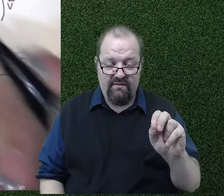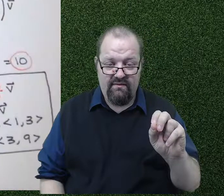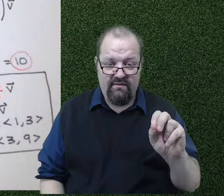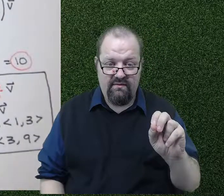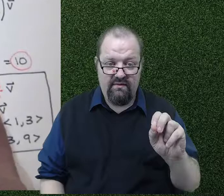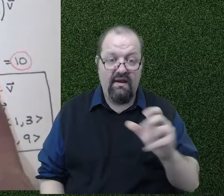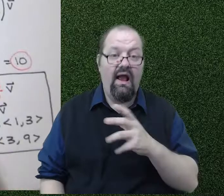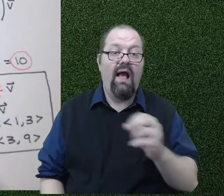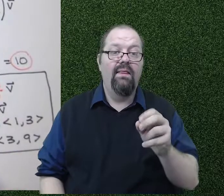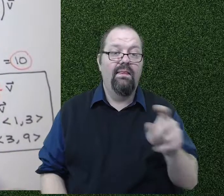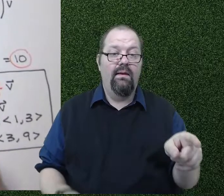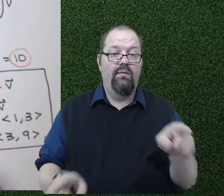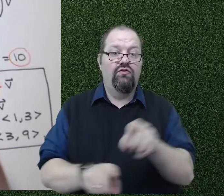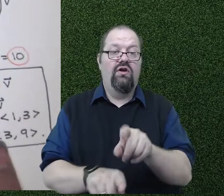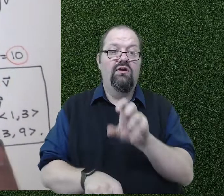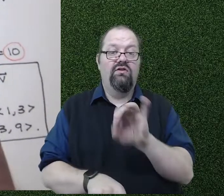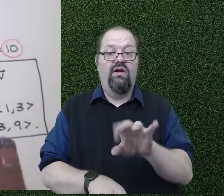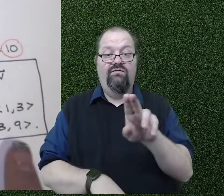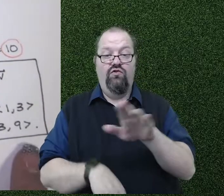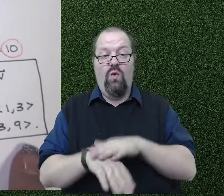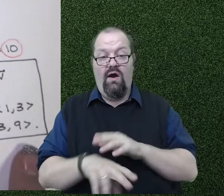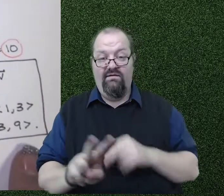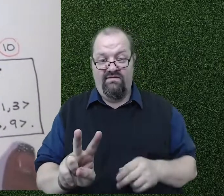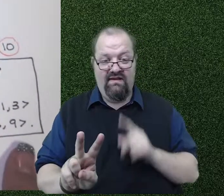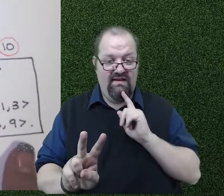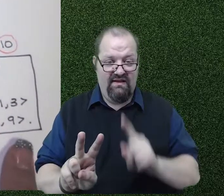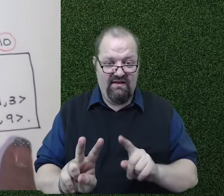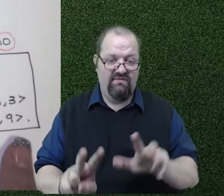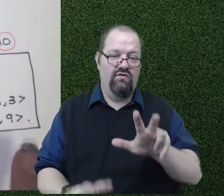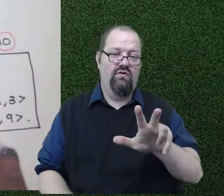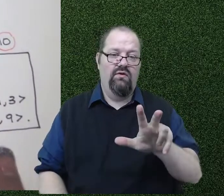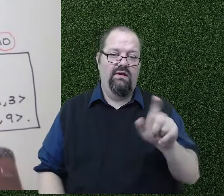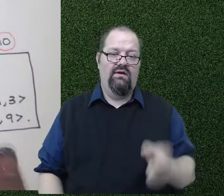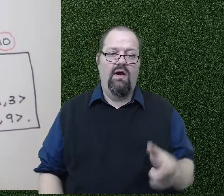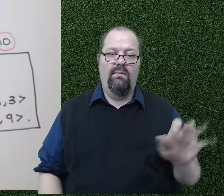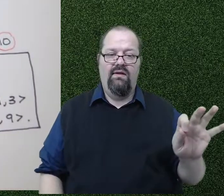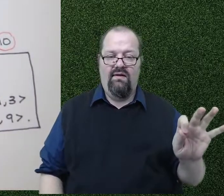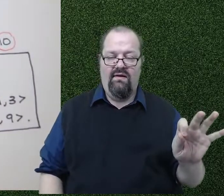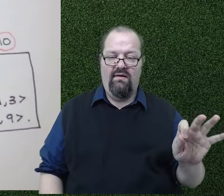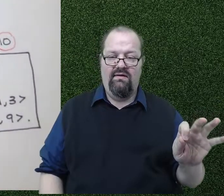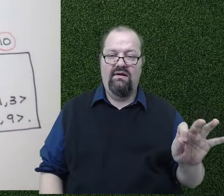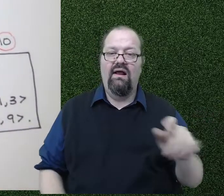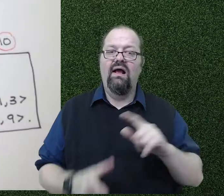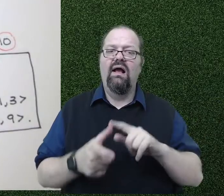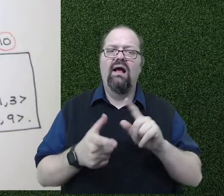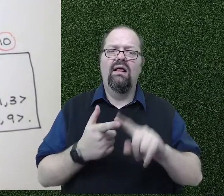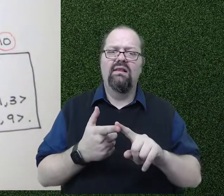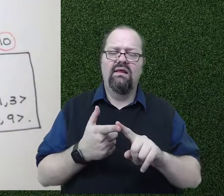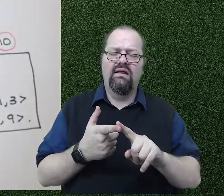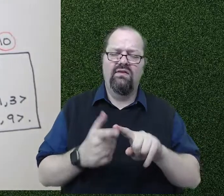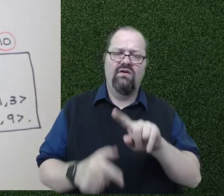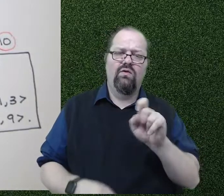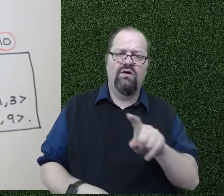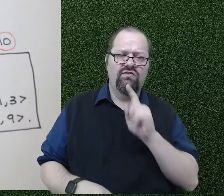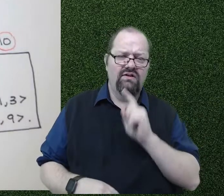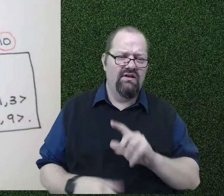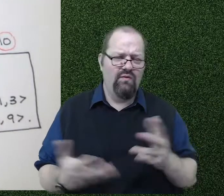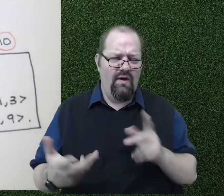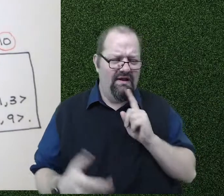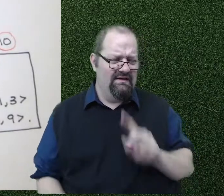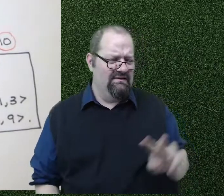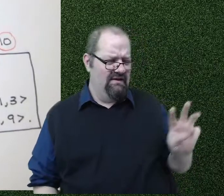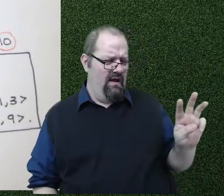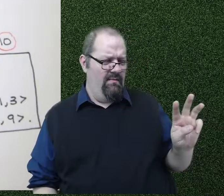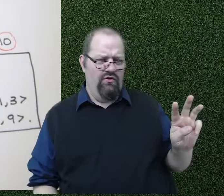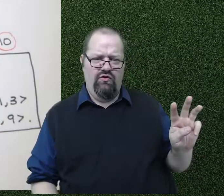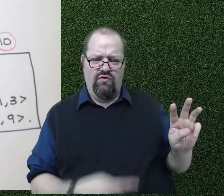And the projection of u onto v is 3, 9. And the question becomes, well, what is w? What do I have to add to